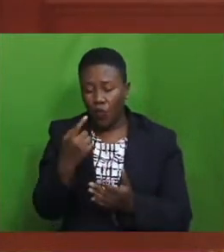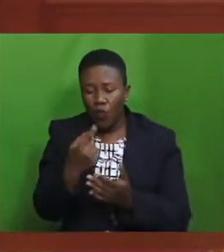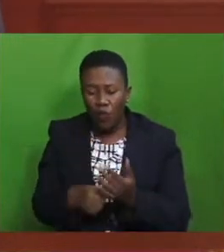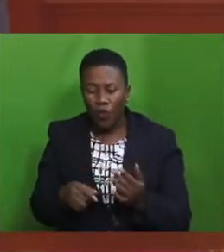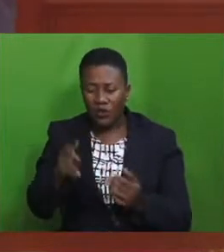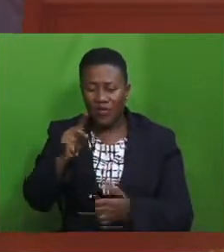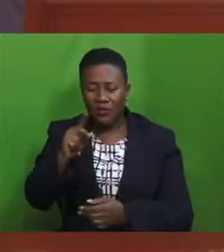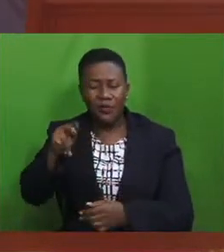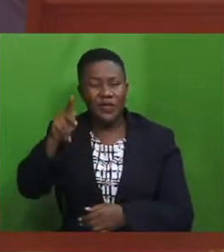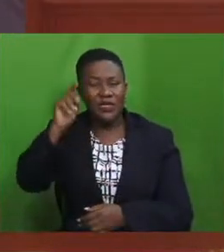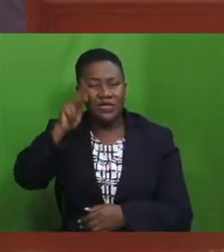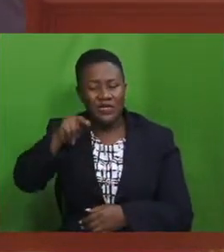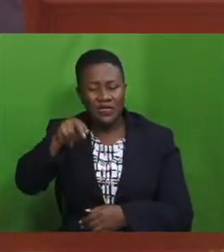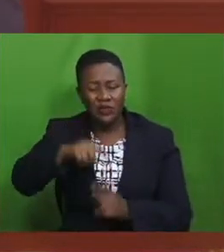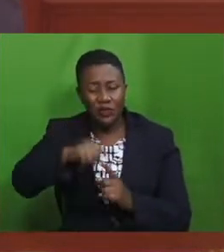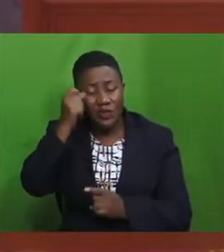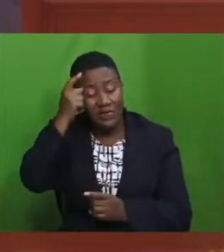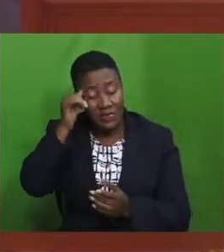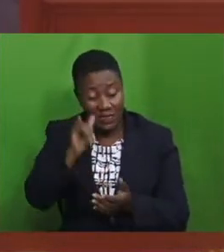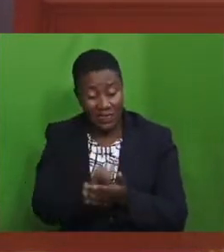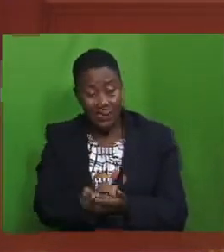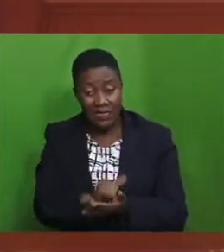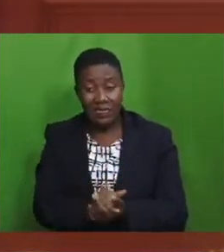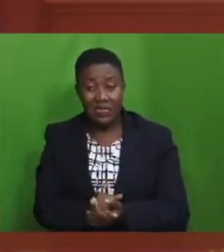understand is that